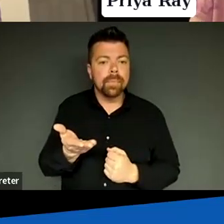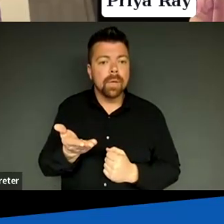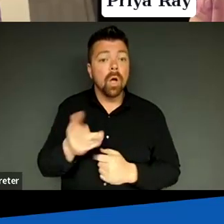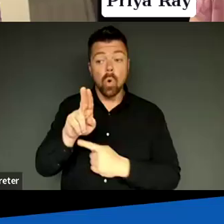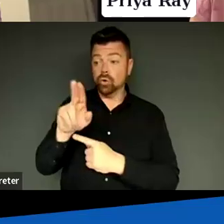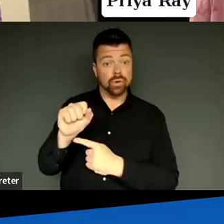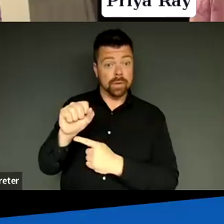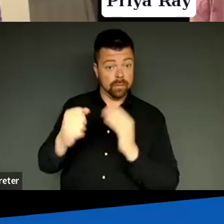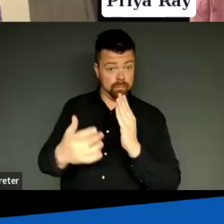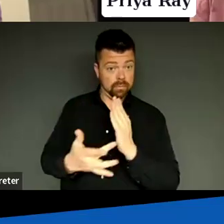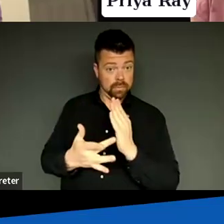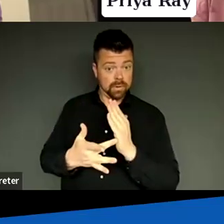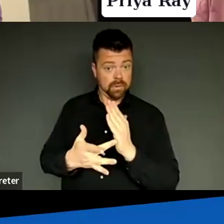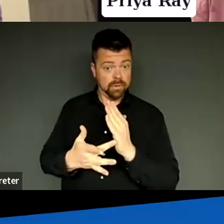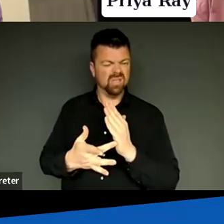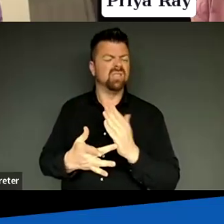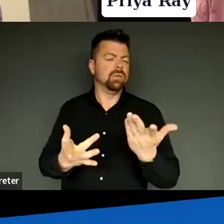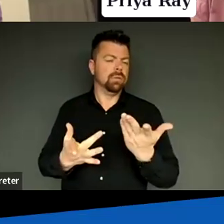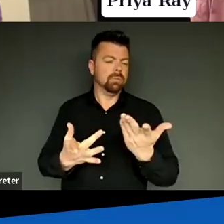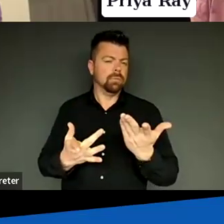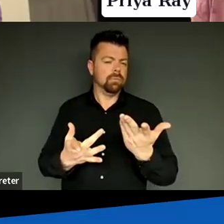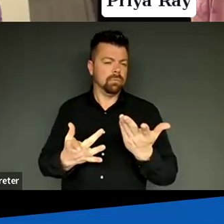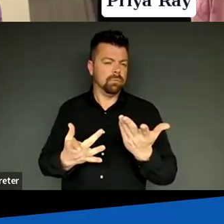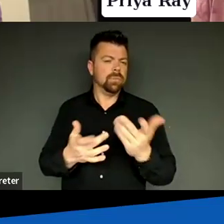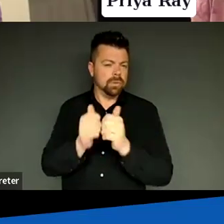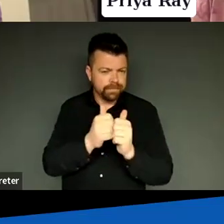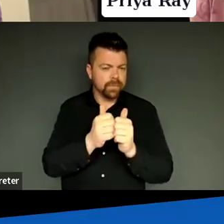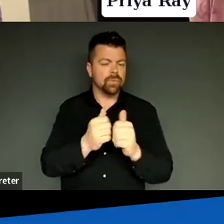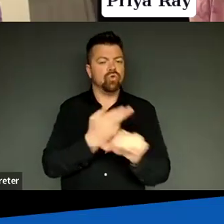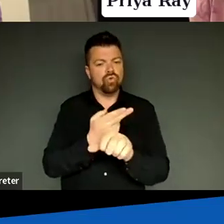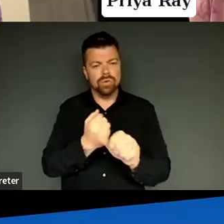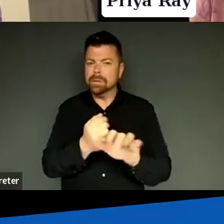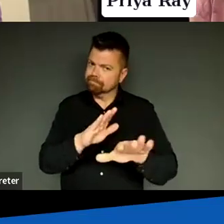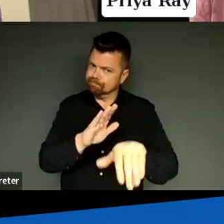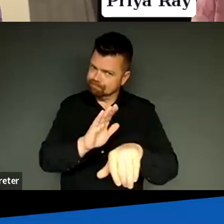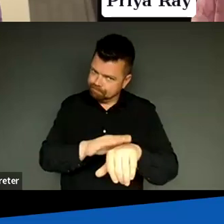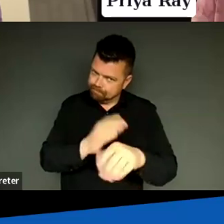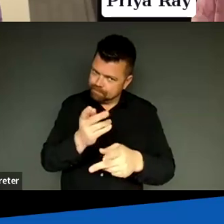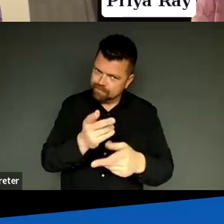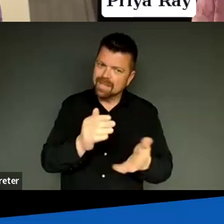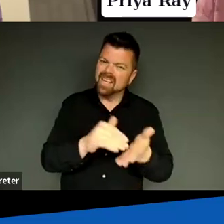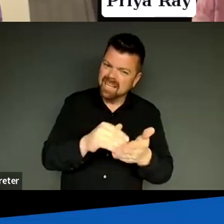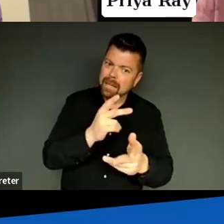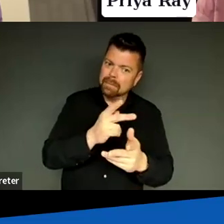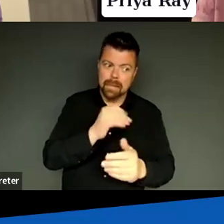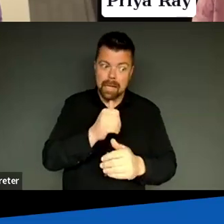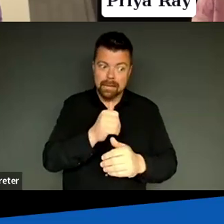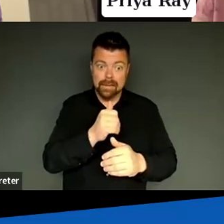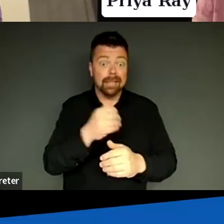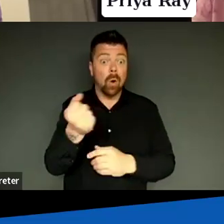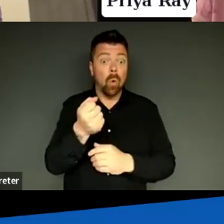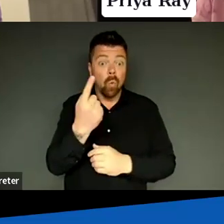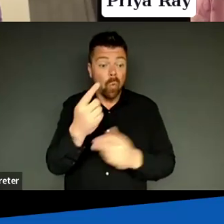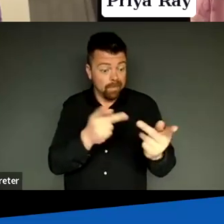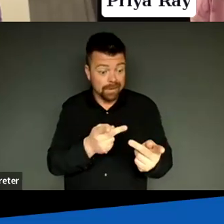ultrasound device, but you should just keep be careful with that, because don't hold it in one spot,